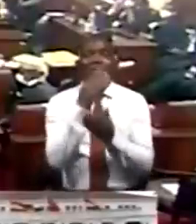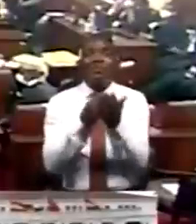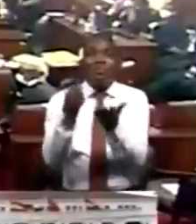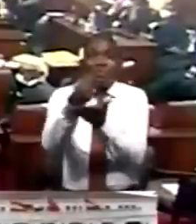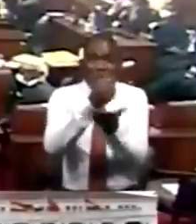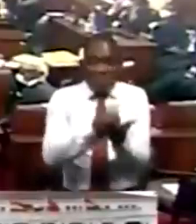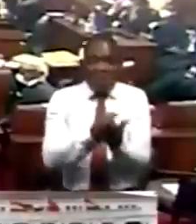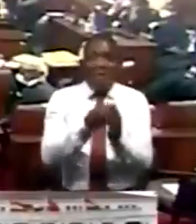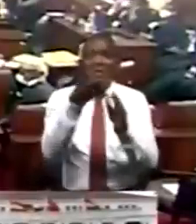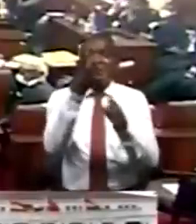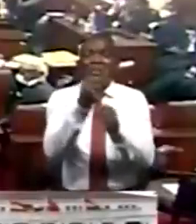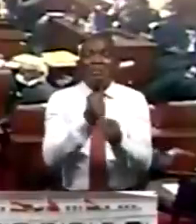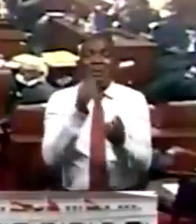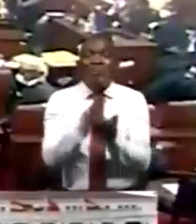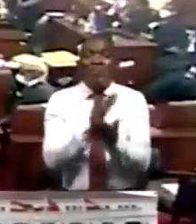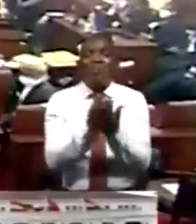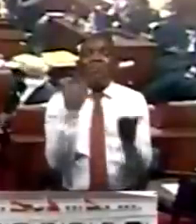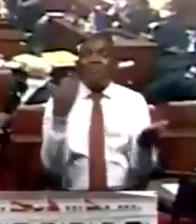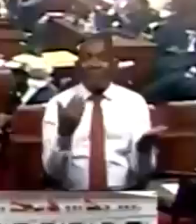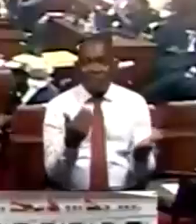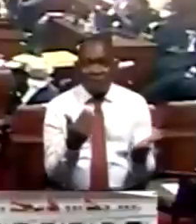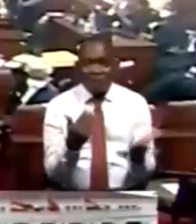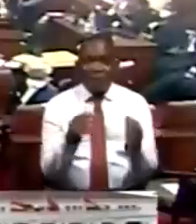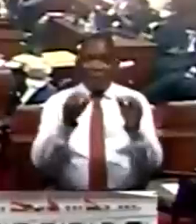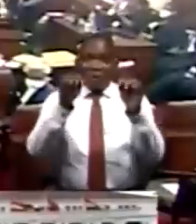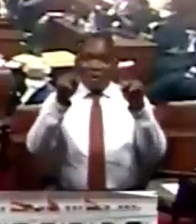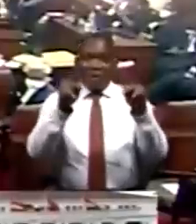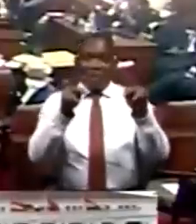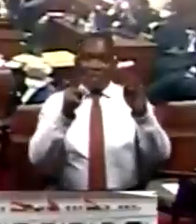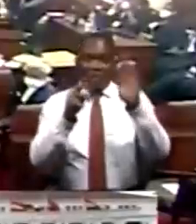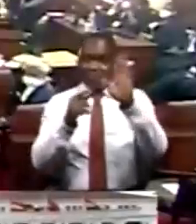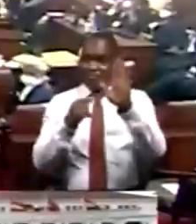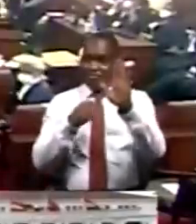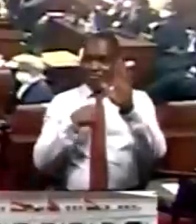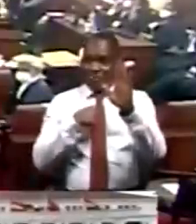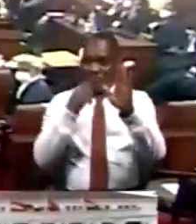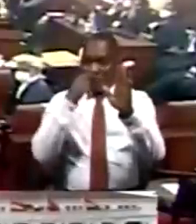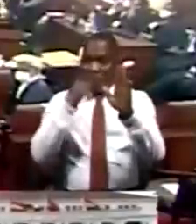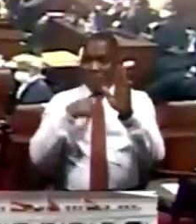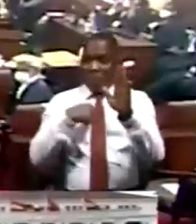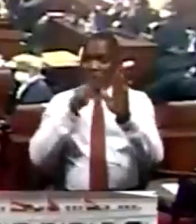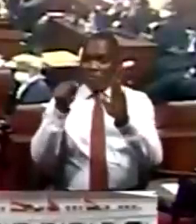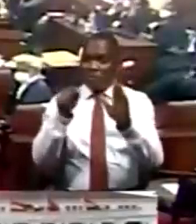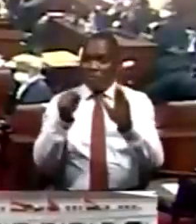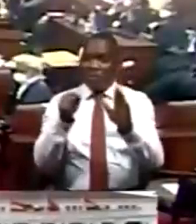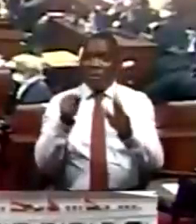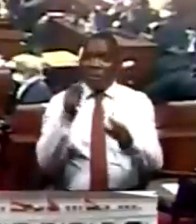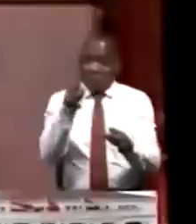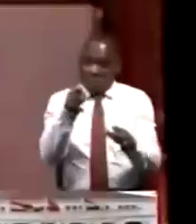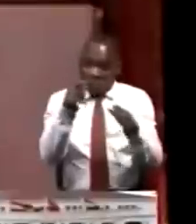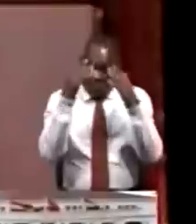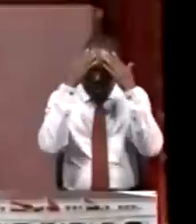from summary sheets and the rest coming from, obviously. My lords, my point is We do not know